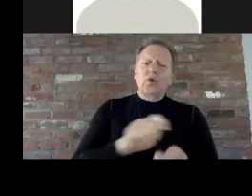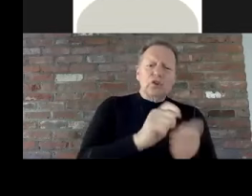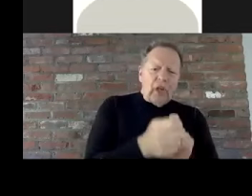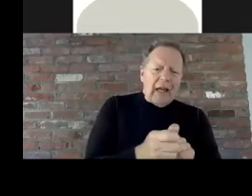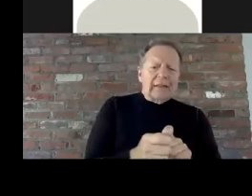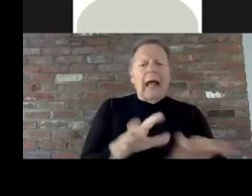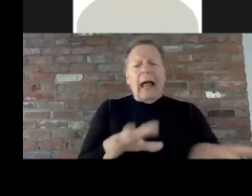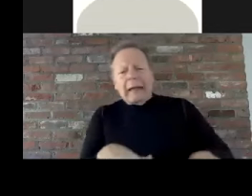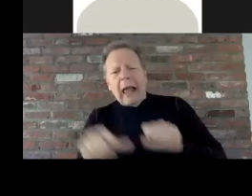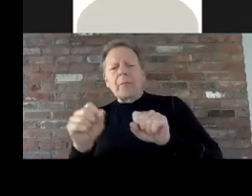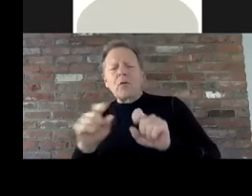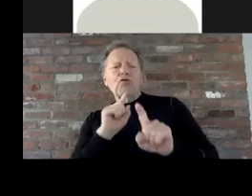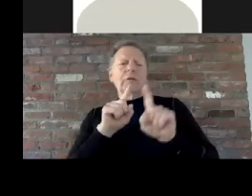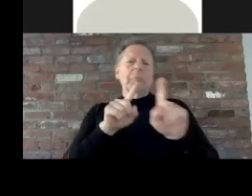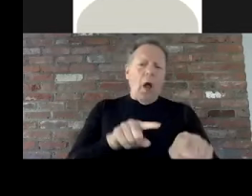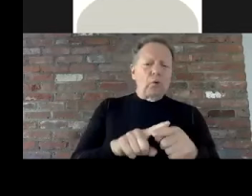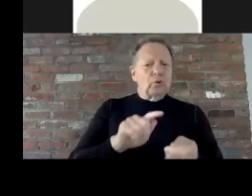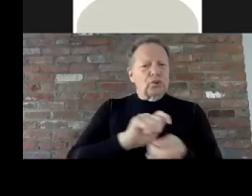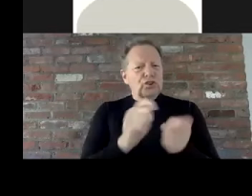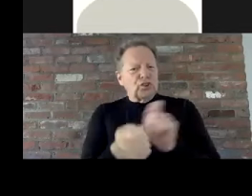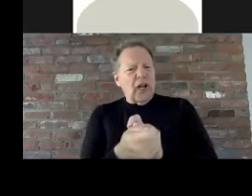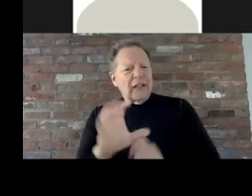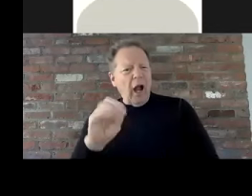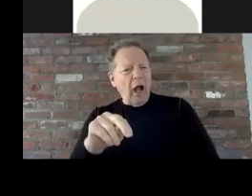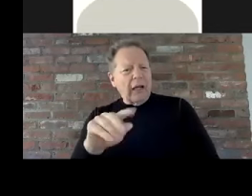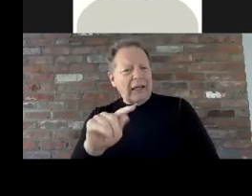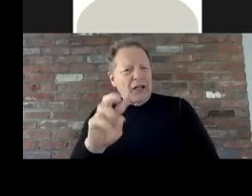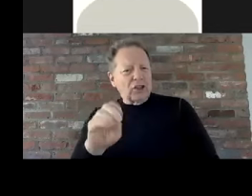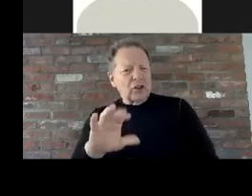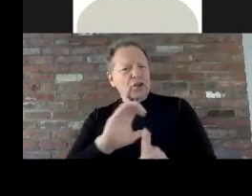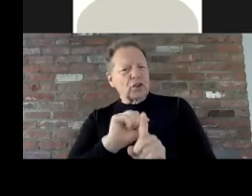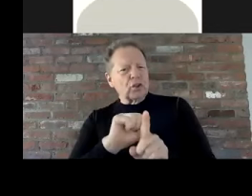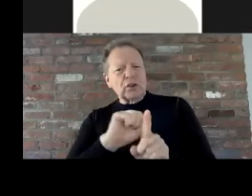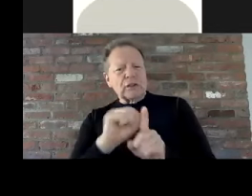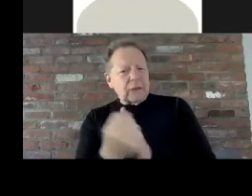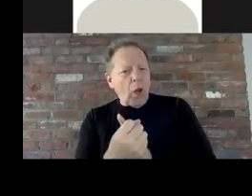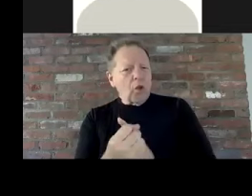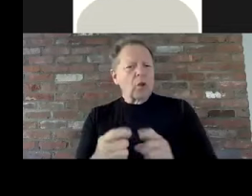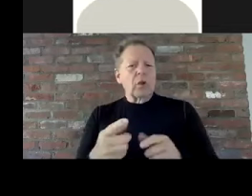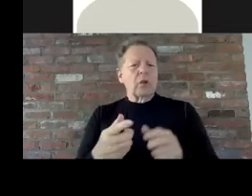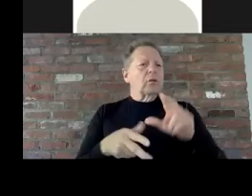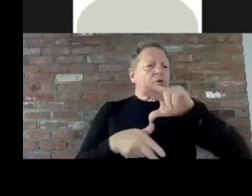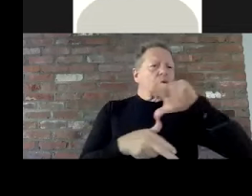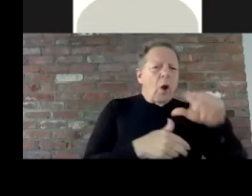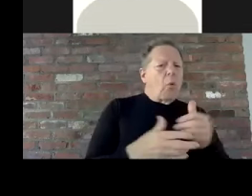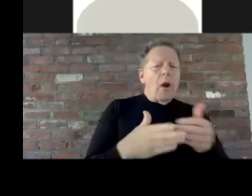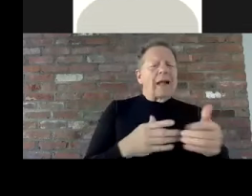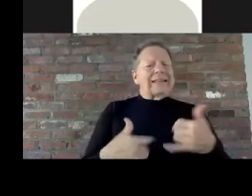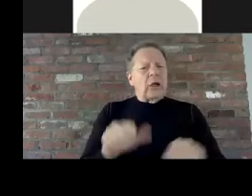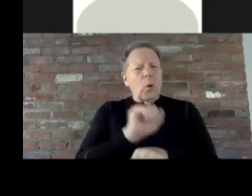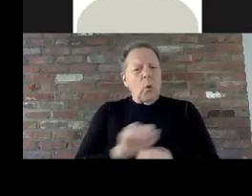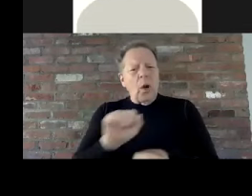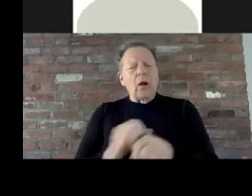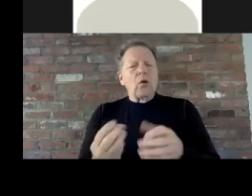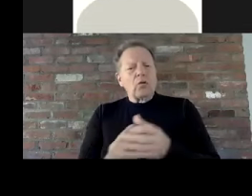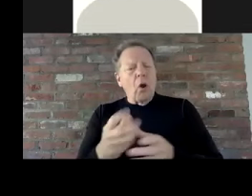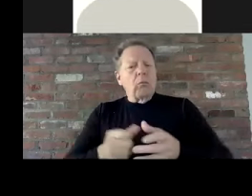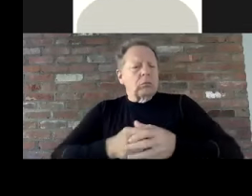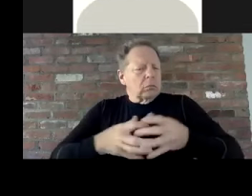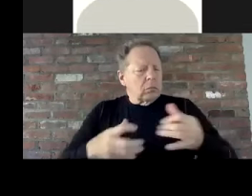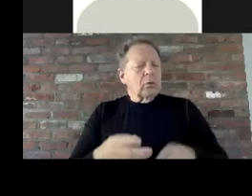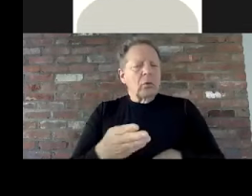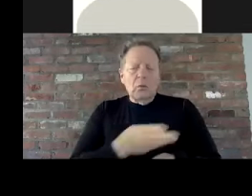and respond to changing conditions or sudden storm events, for example, and still work and grow to